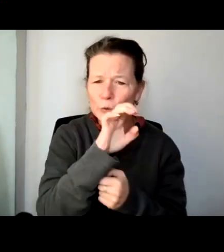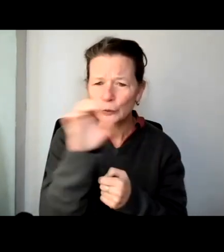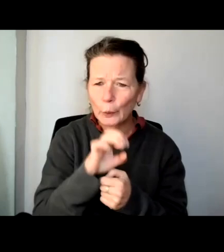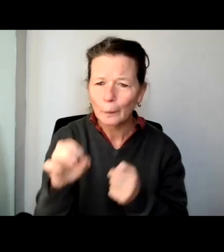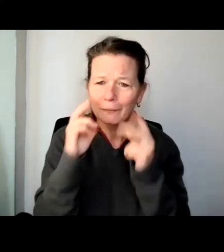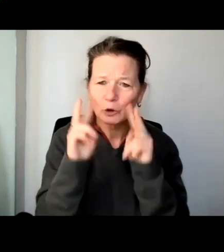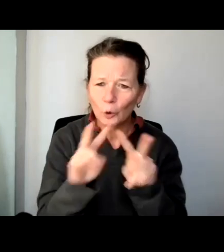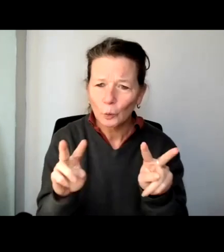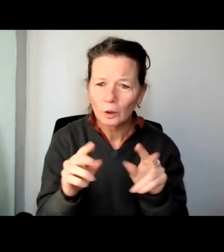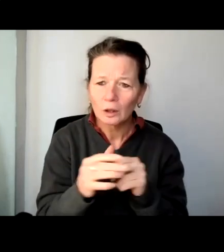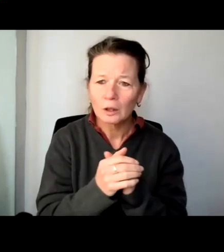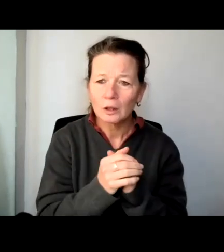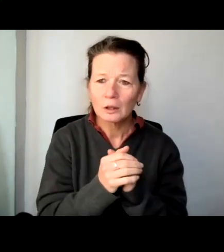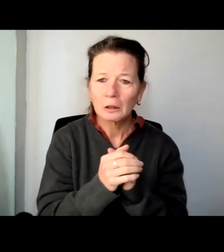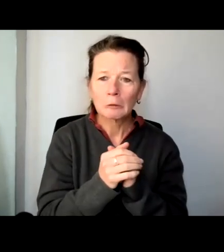view,